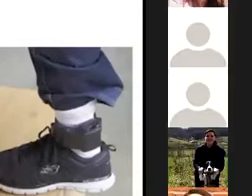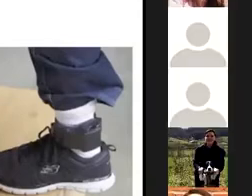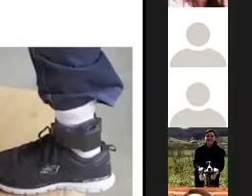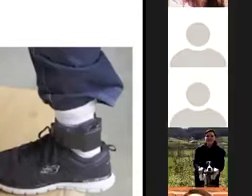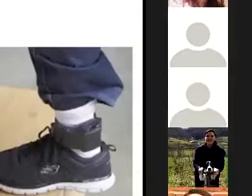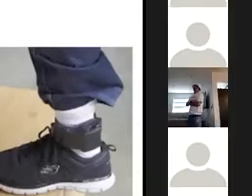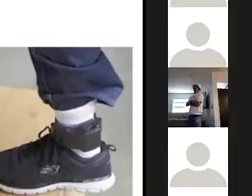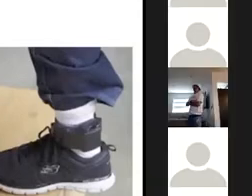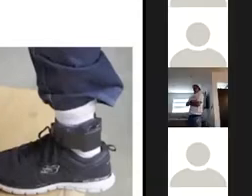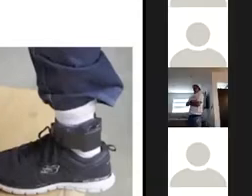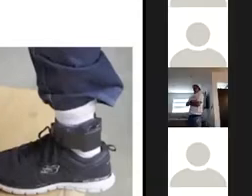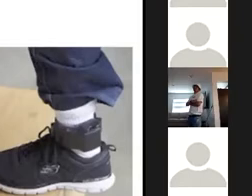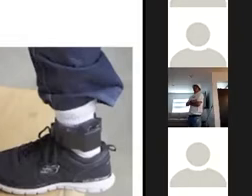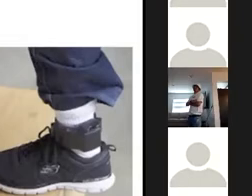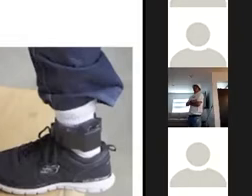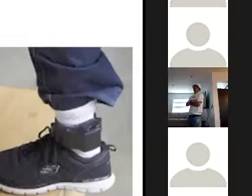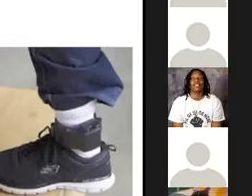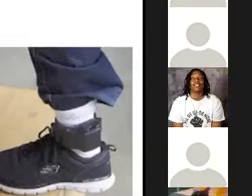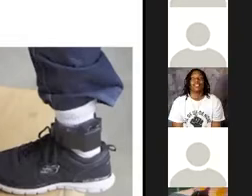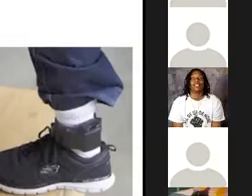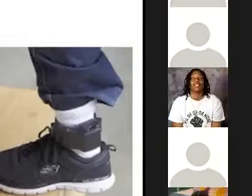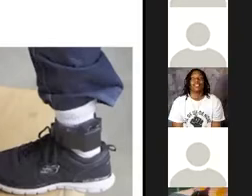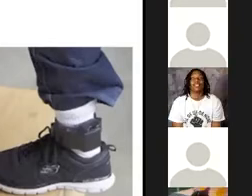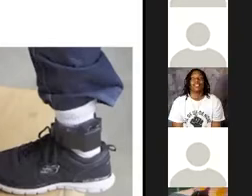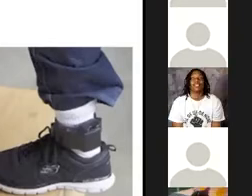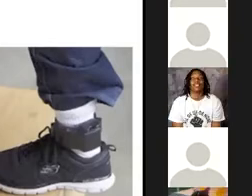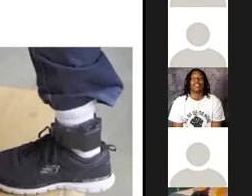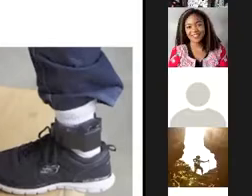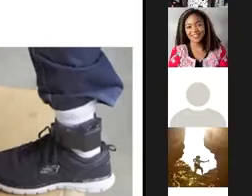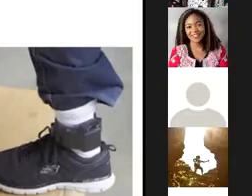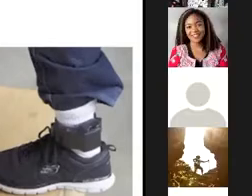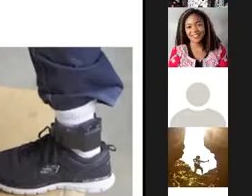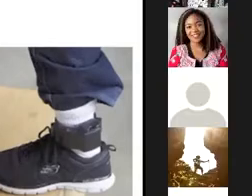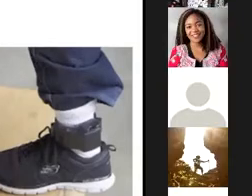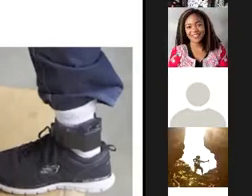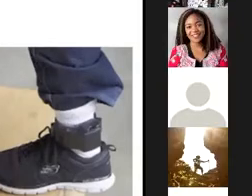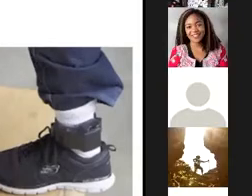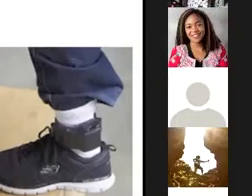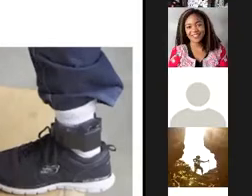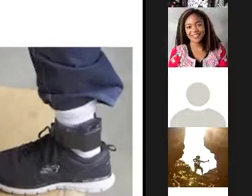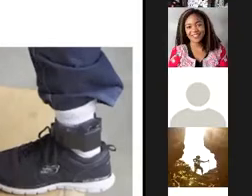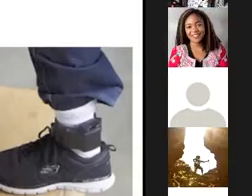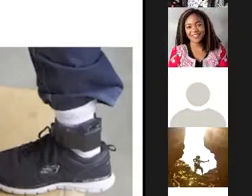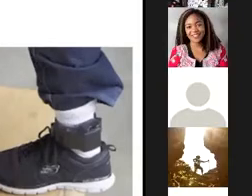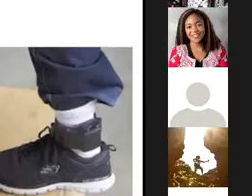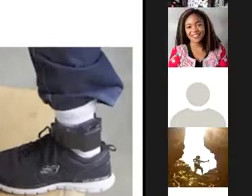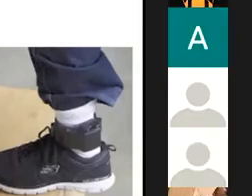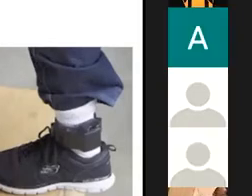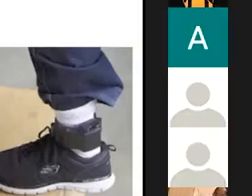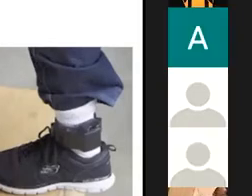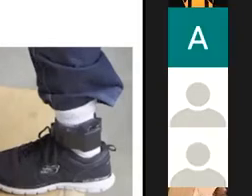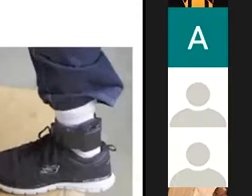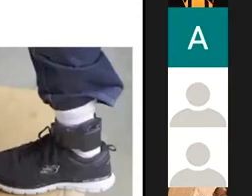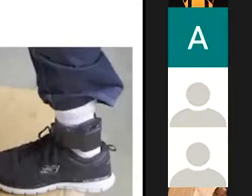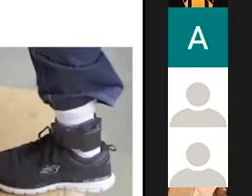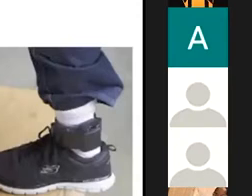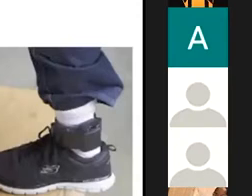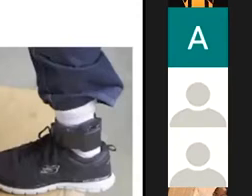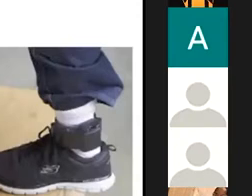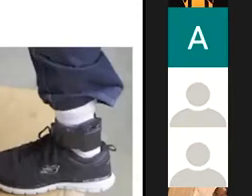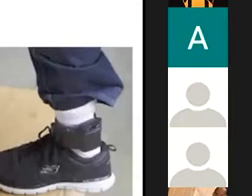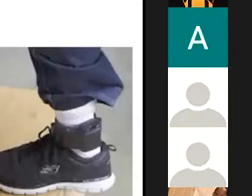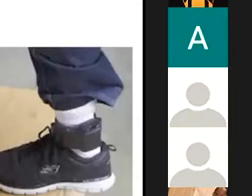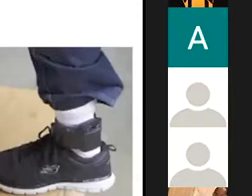So e-carceration for us is the use of technology to deprive people of their liberty, to deprive